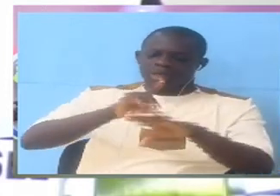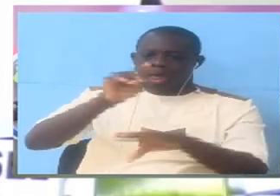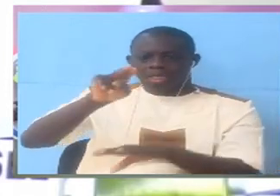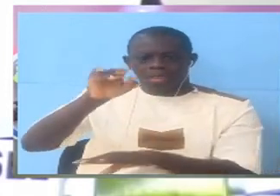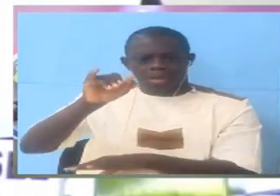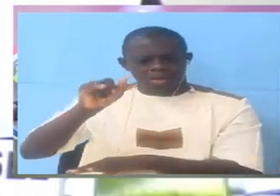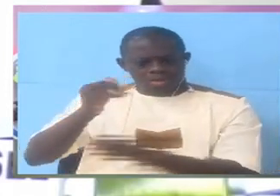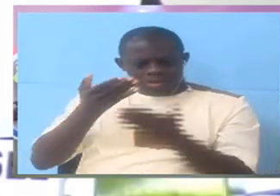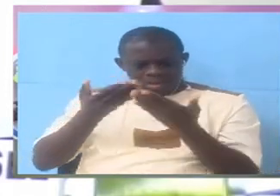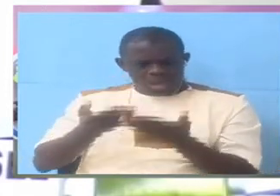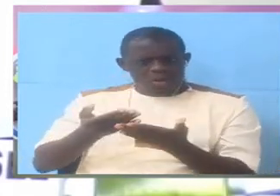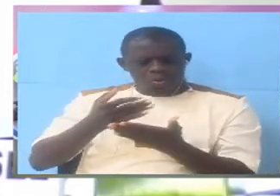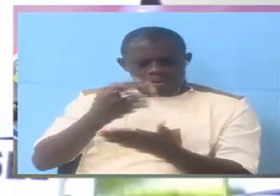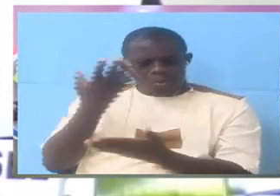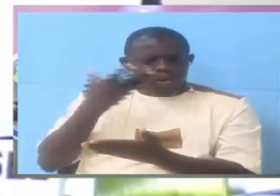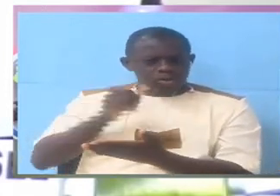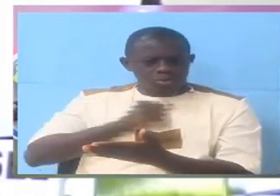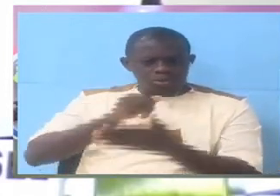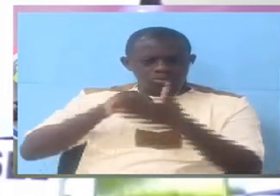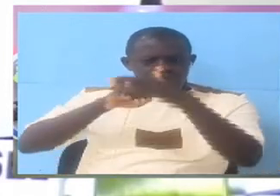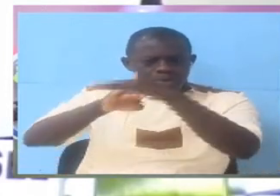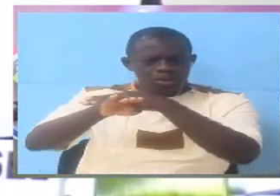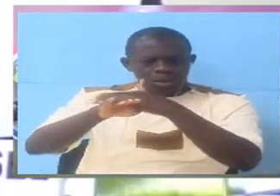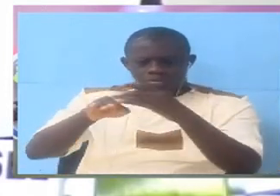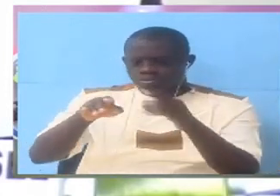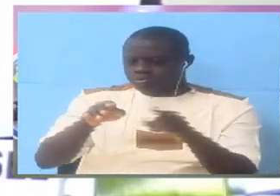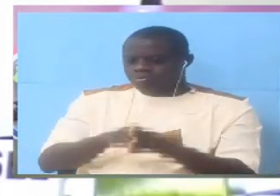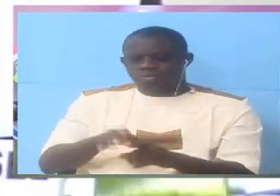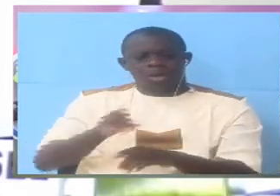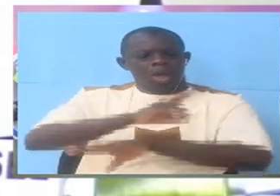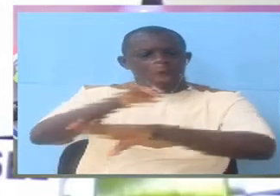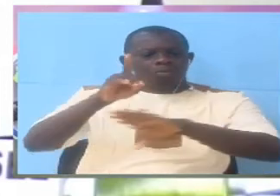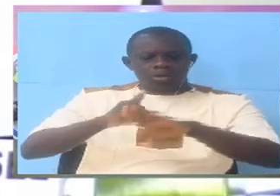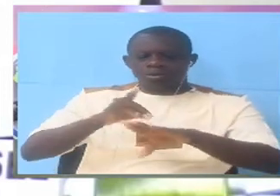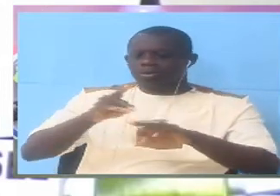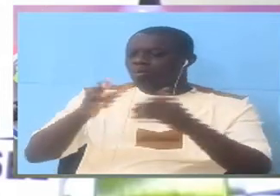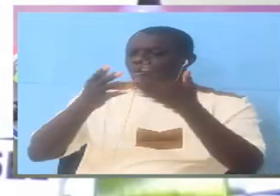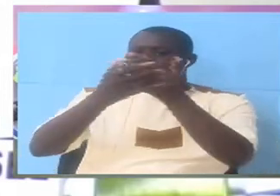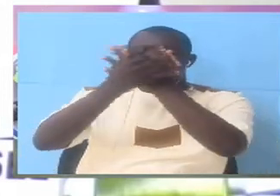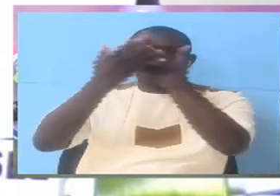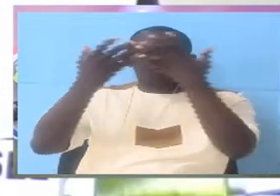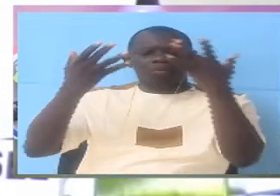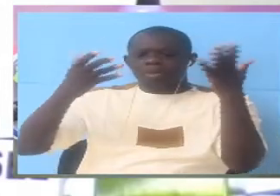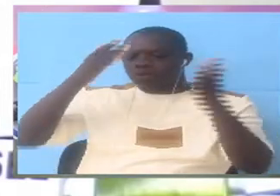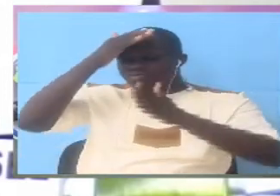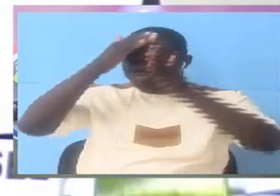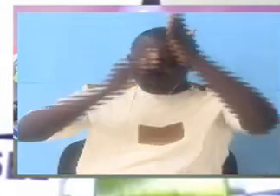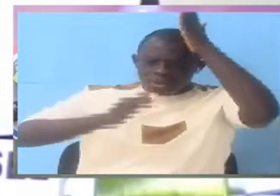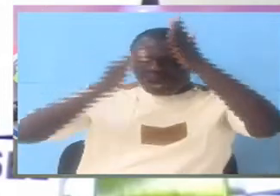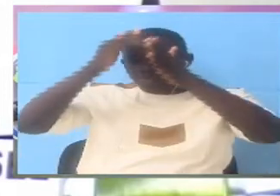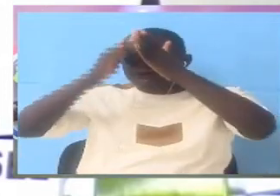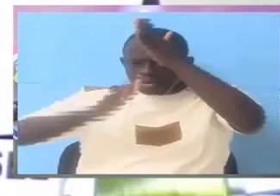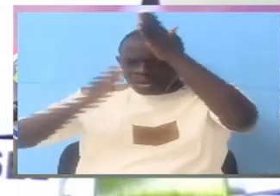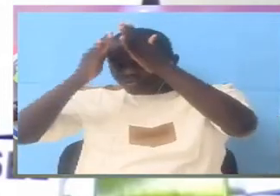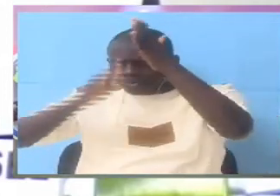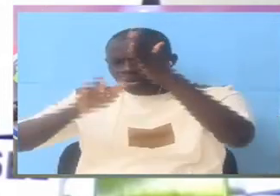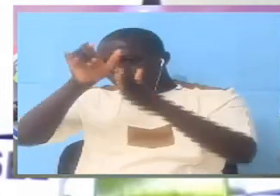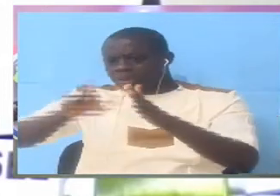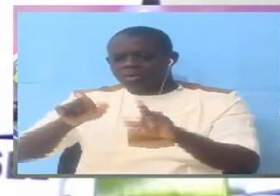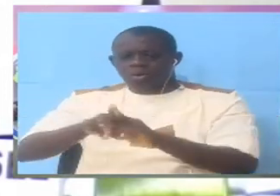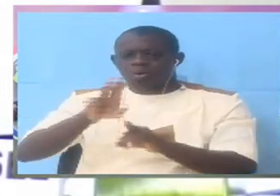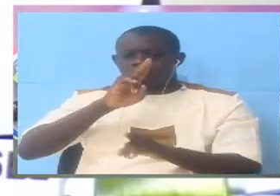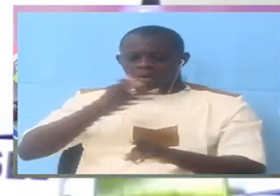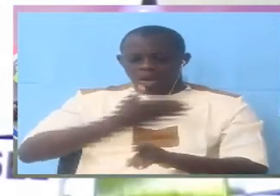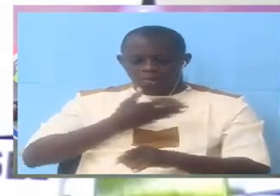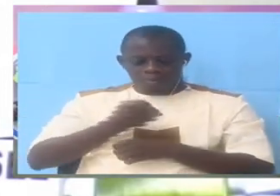Upon entry, the place was littered with a lot of military personnel armed with personal and support weapons.